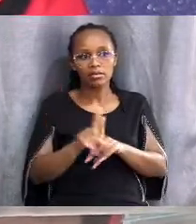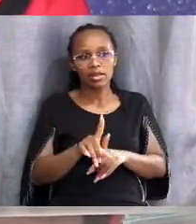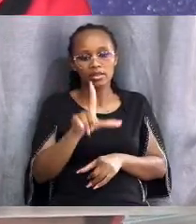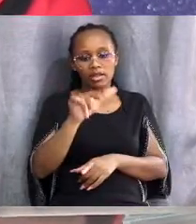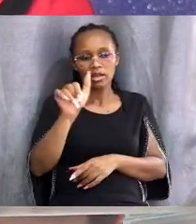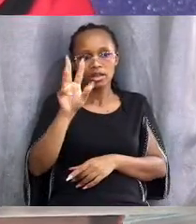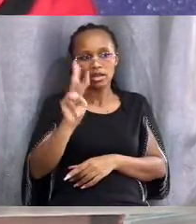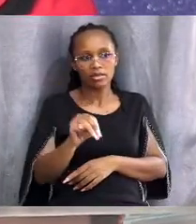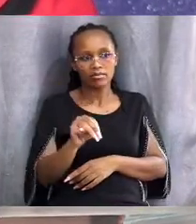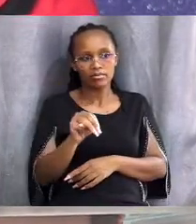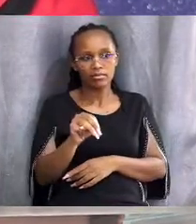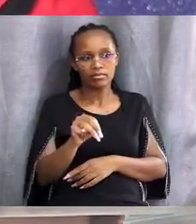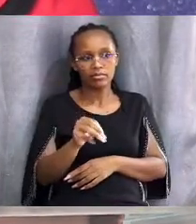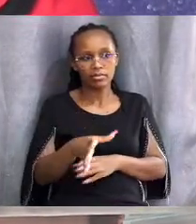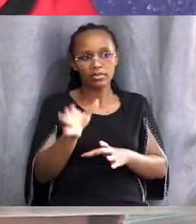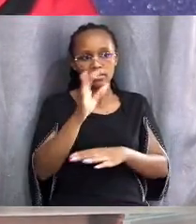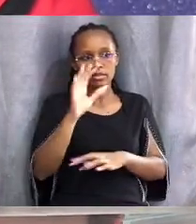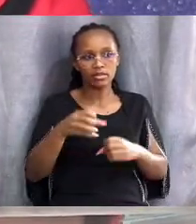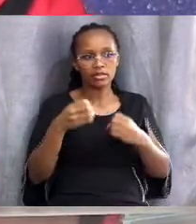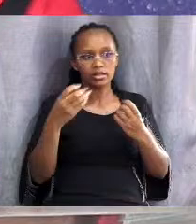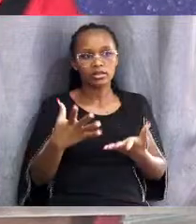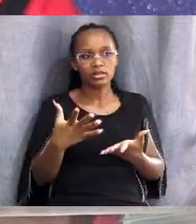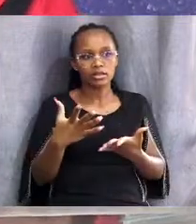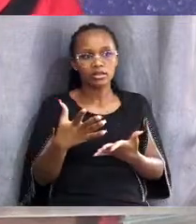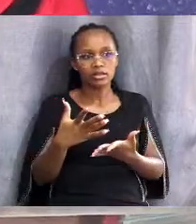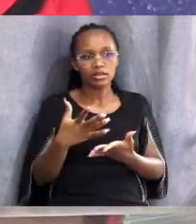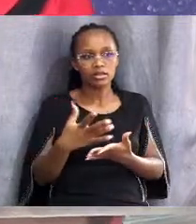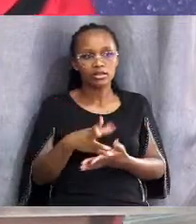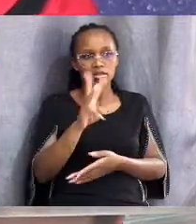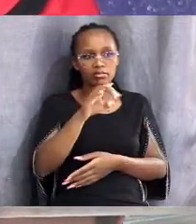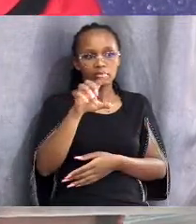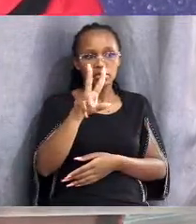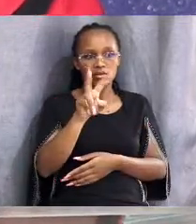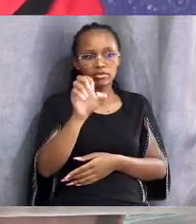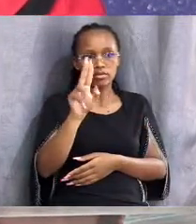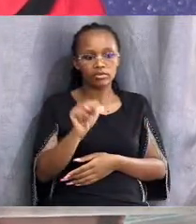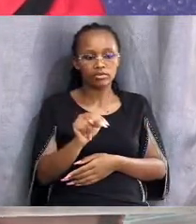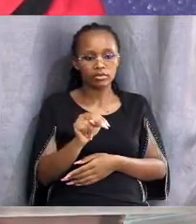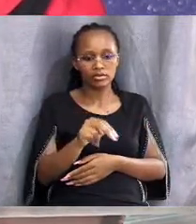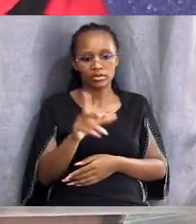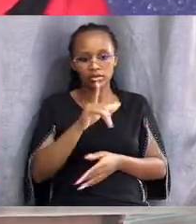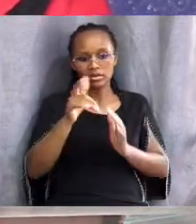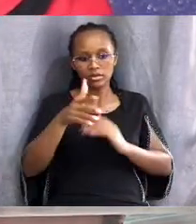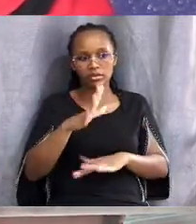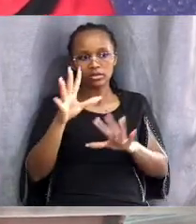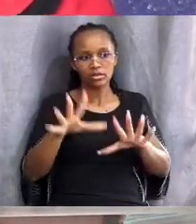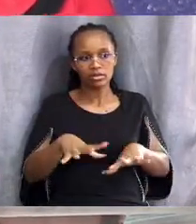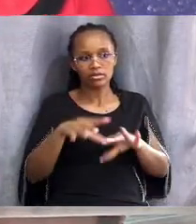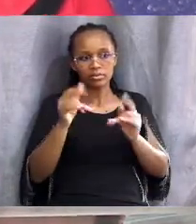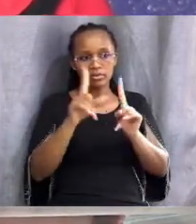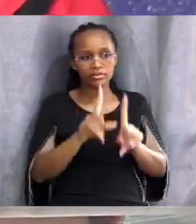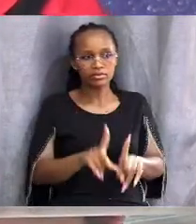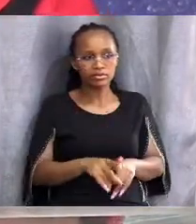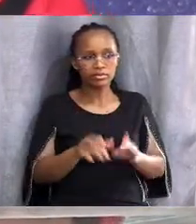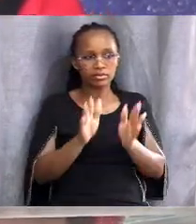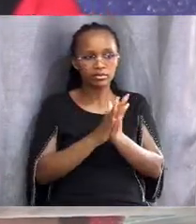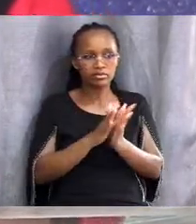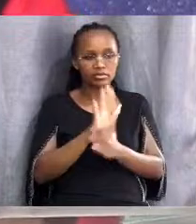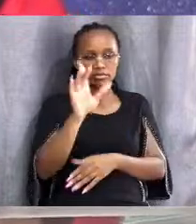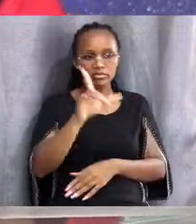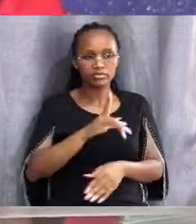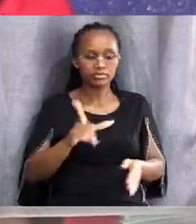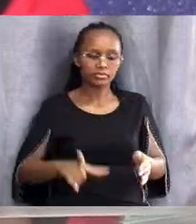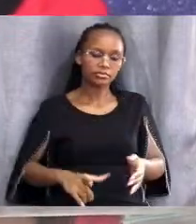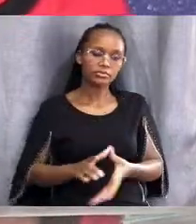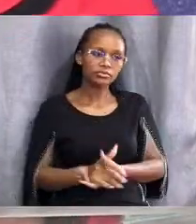Liam. Ni mwathani wa heanire Melvin. Na noe wa musokira. Ritware kiri